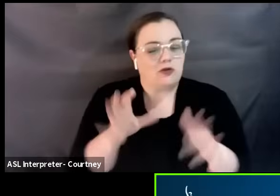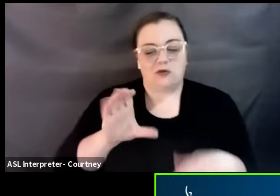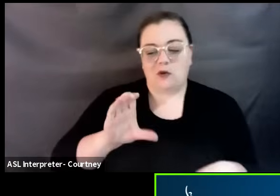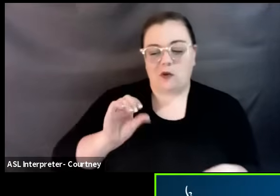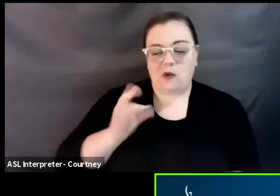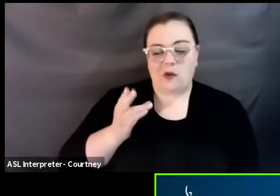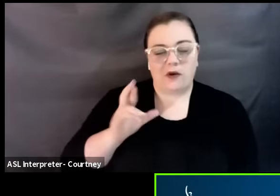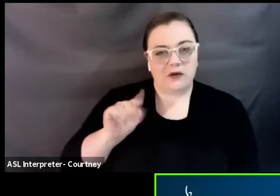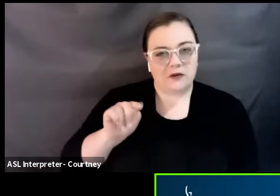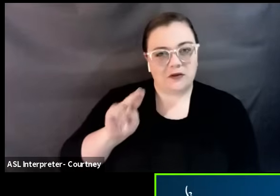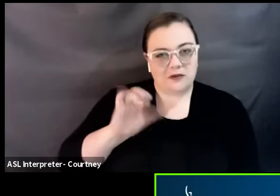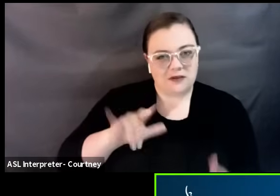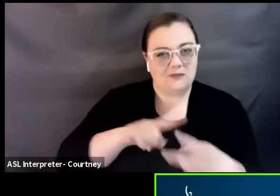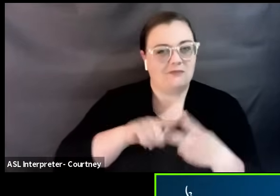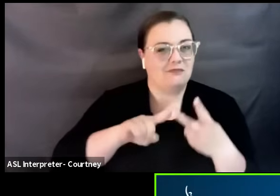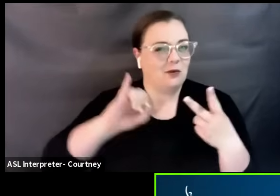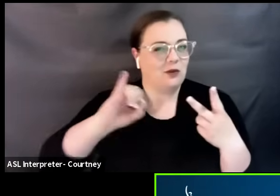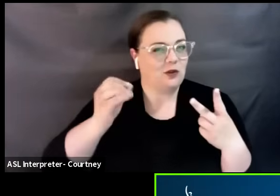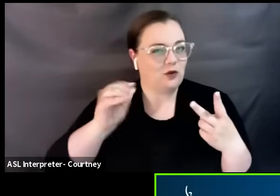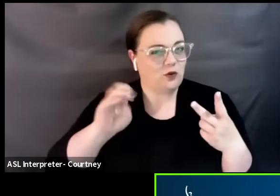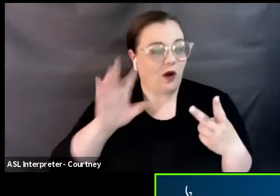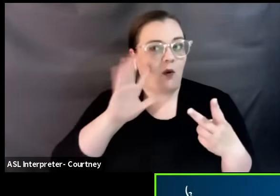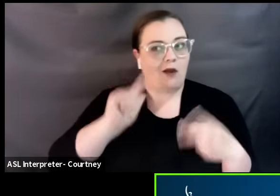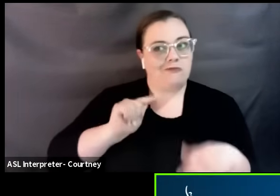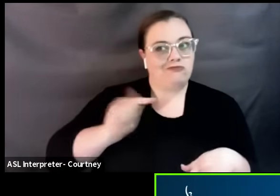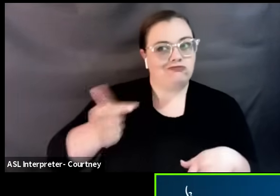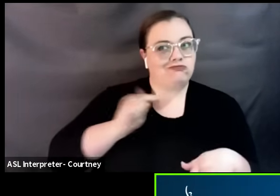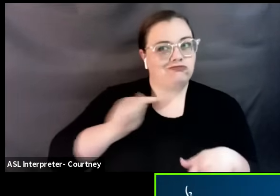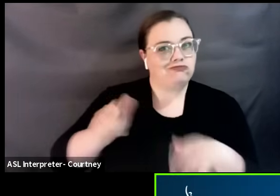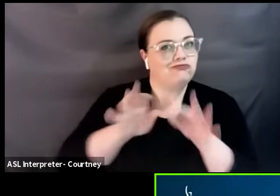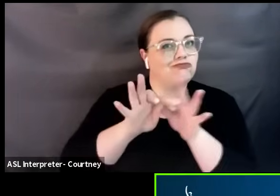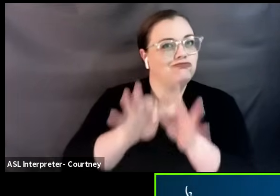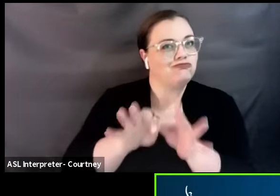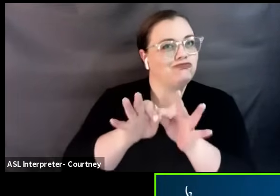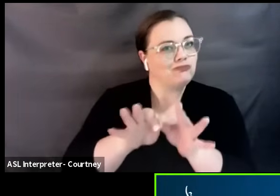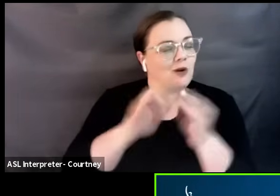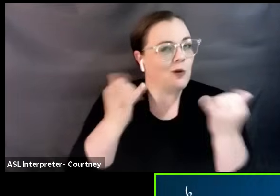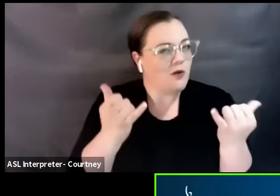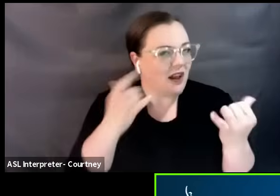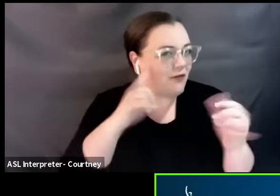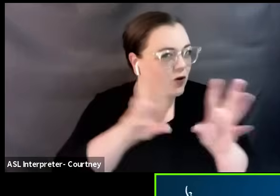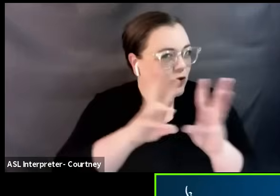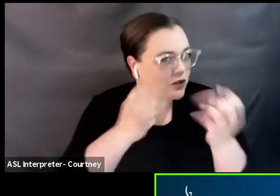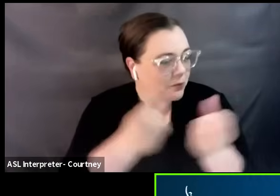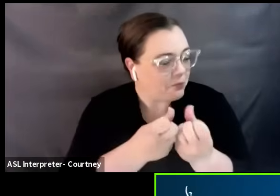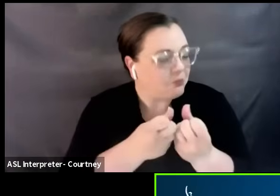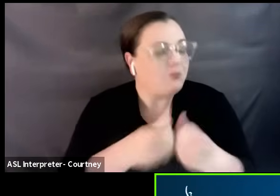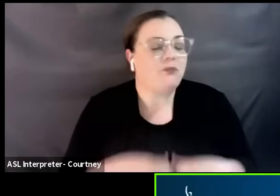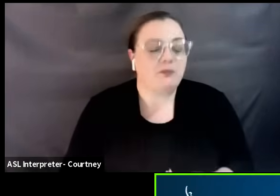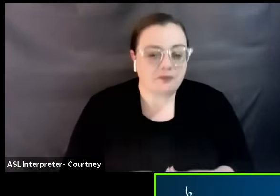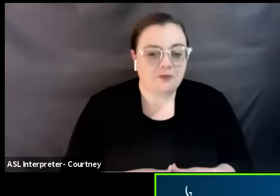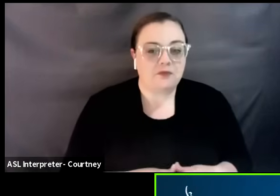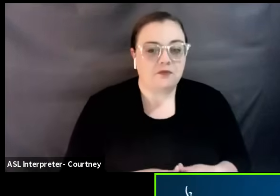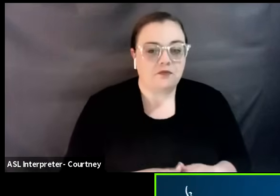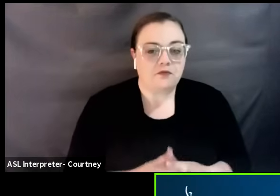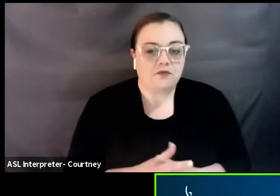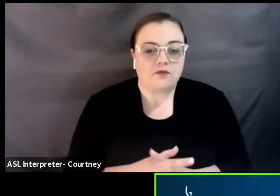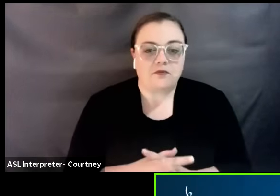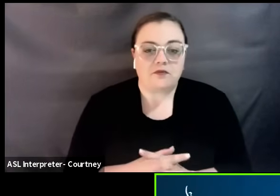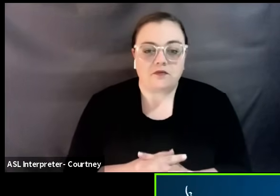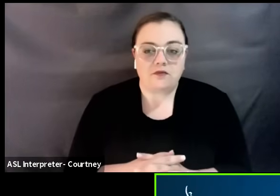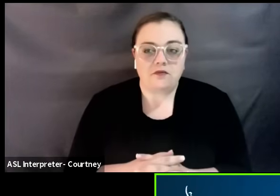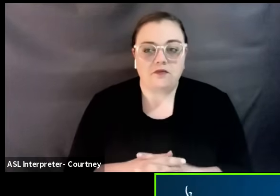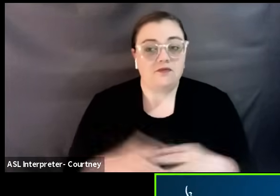translating today's program into American Sign Language. Courtney and Joe will be switching off periodically throughout today's discussion.